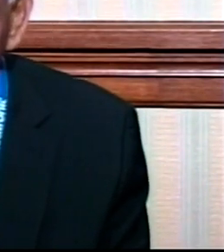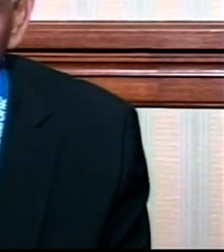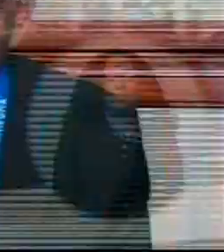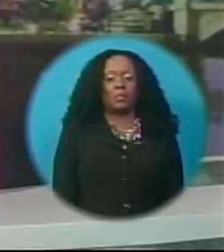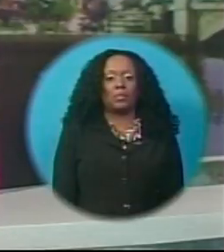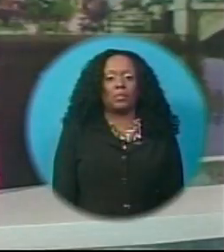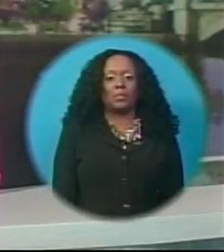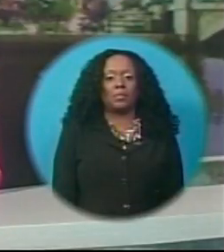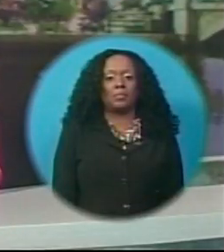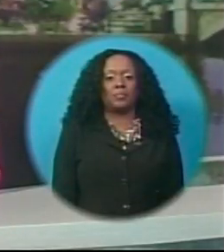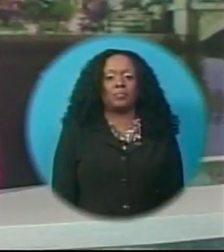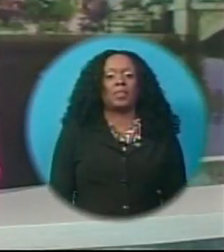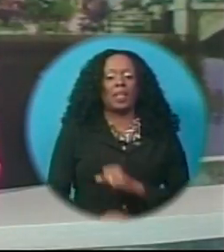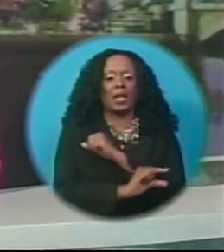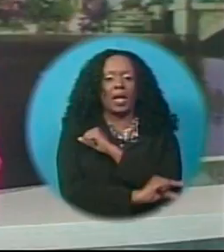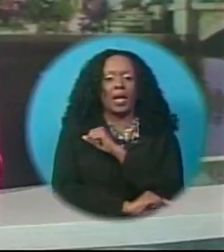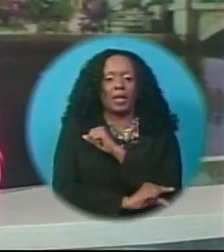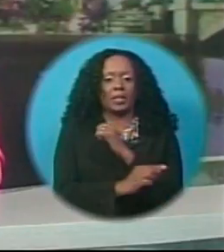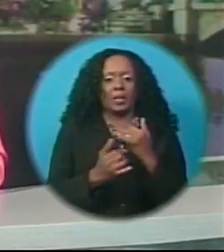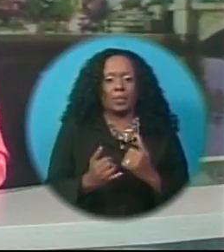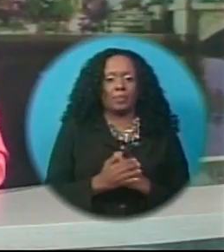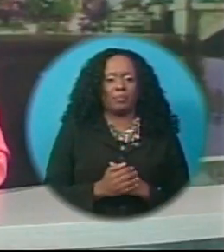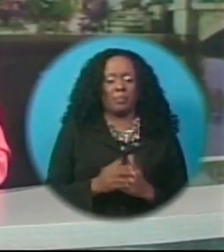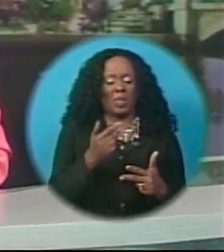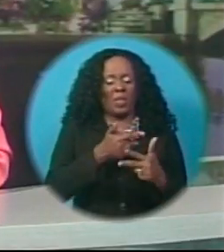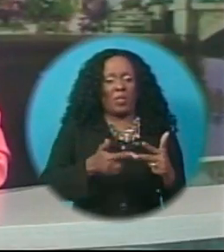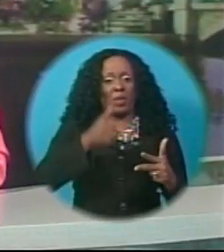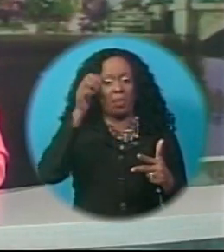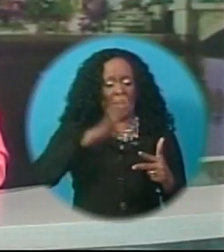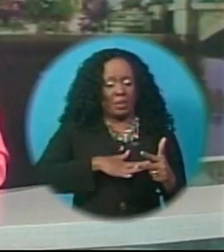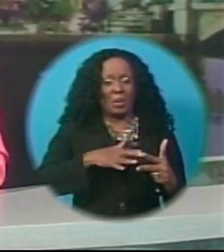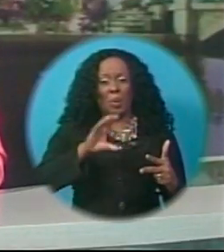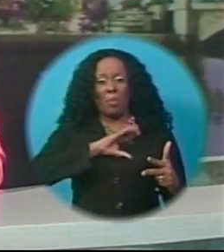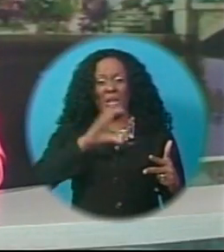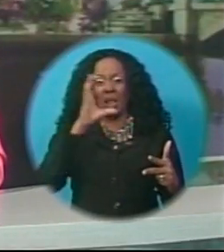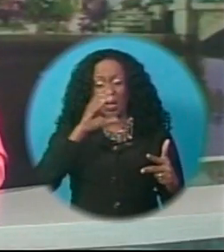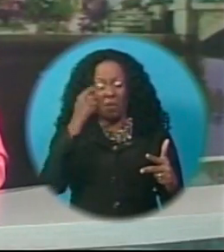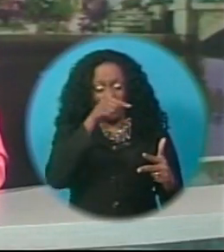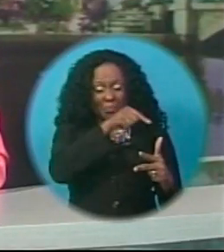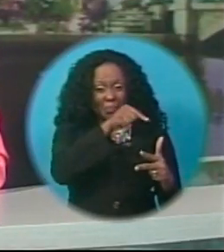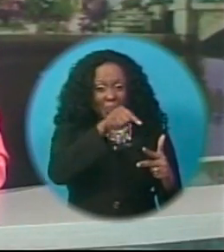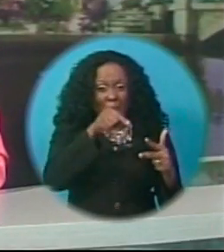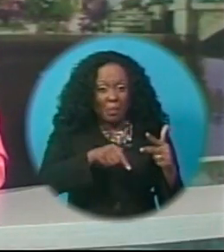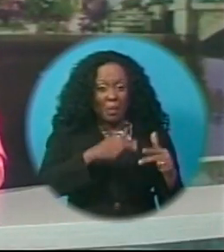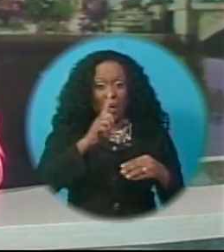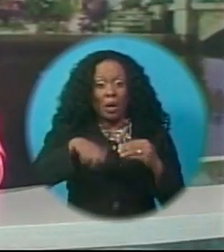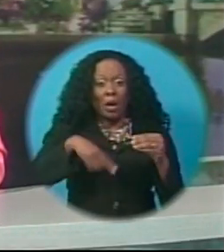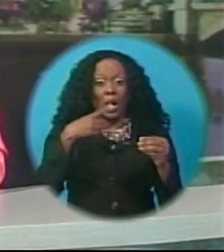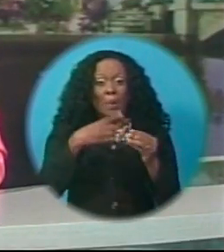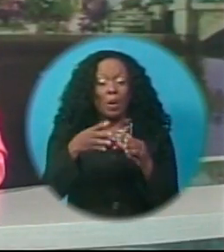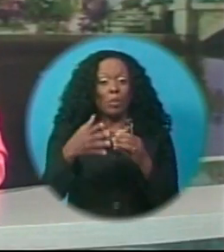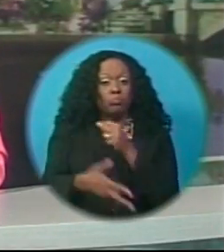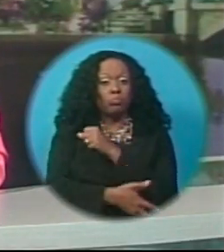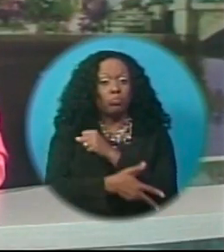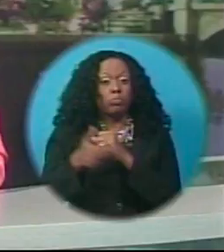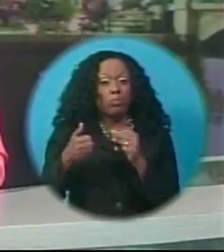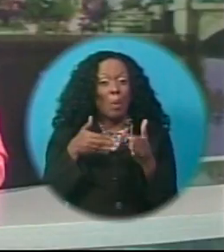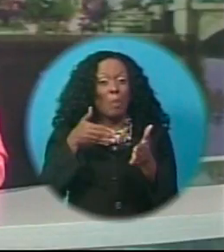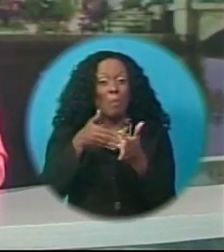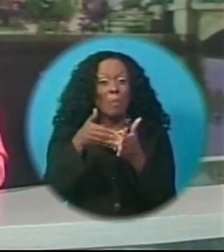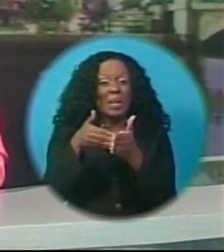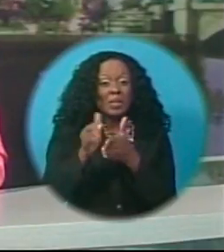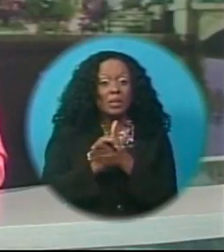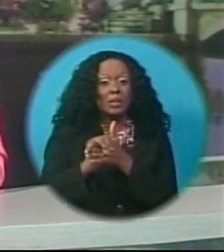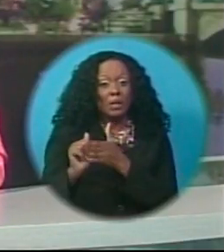costly. In Guyana, 3 men are being sought by the police in connection with a multi-million-dollar heist allegedly committed on